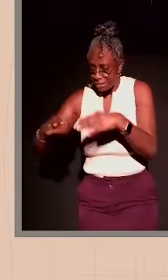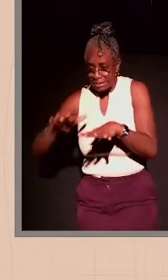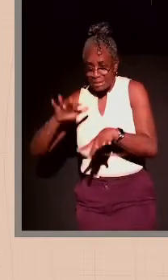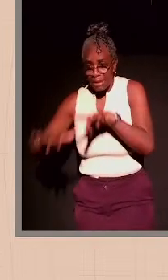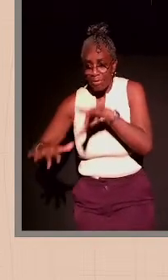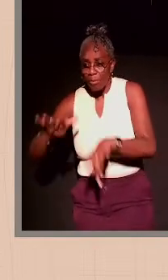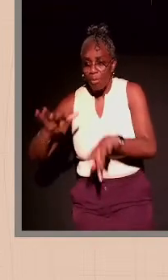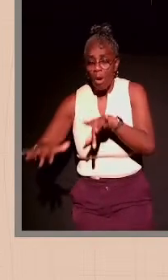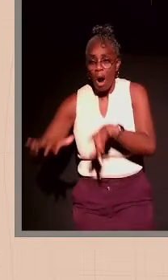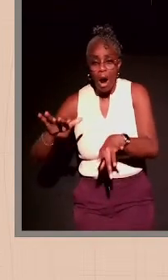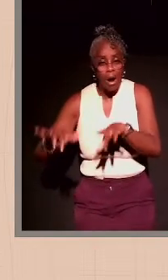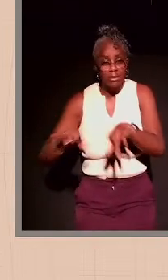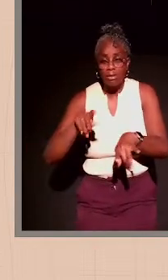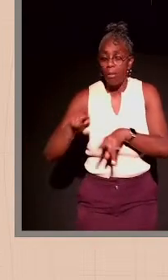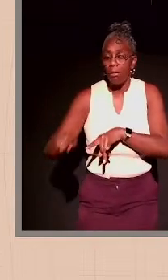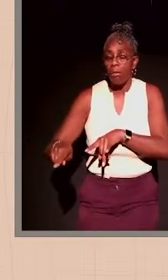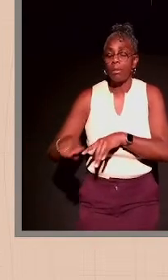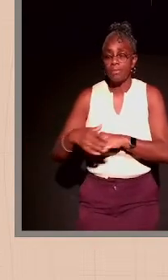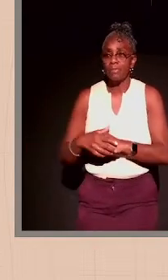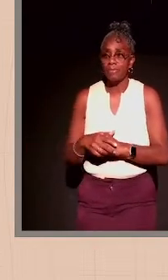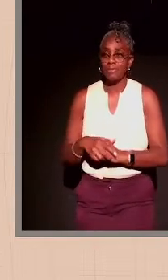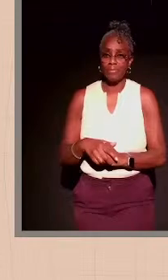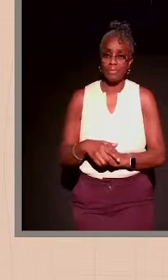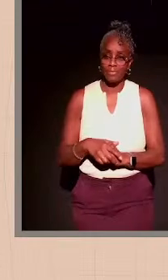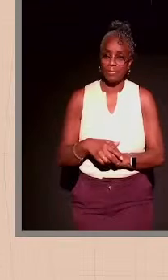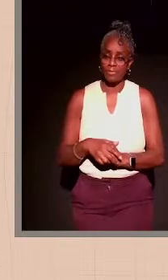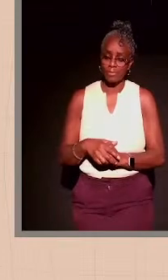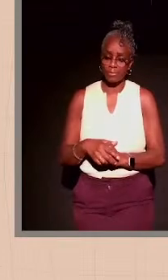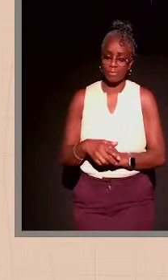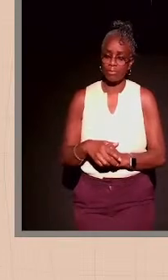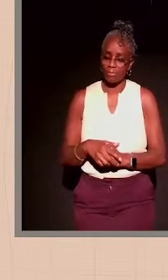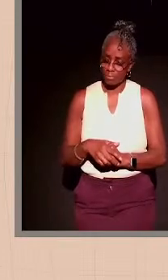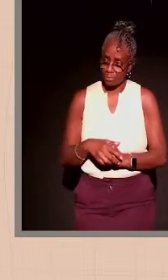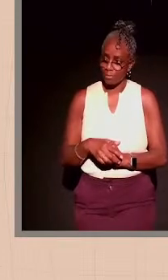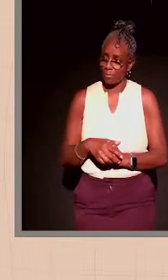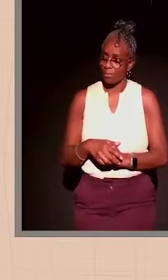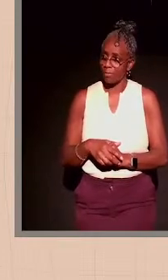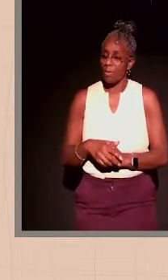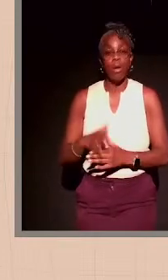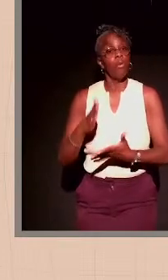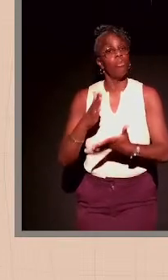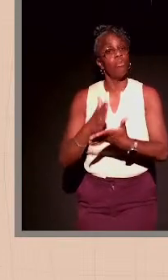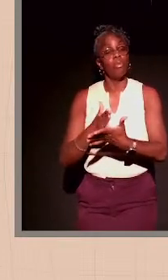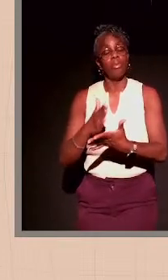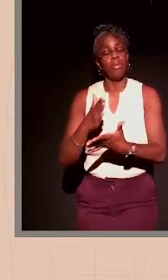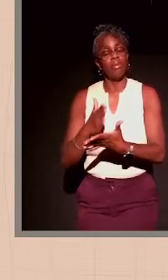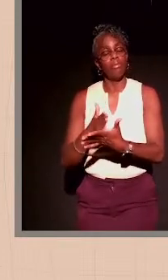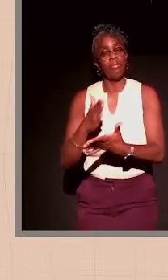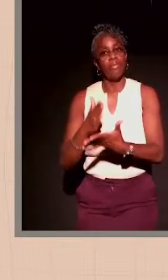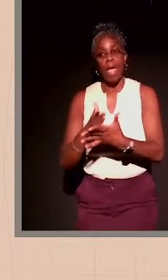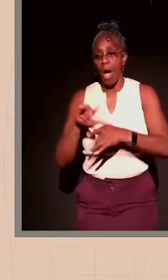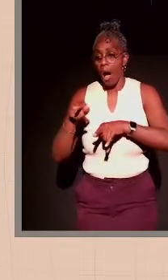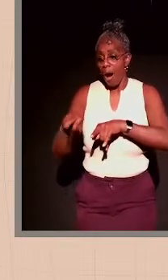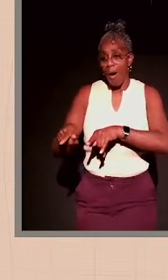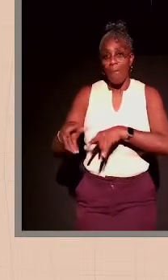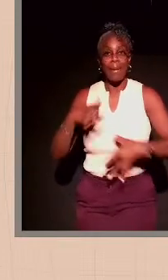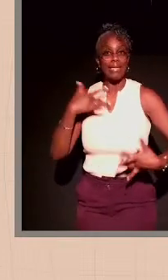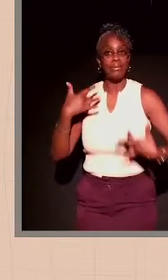to discuss at this time, which are particularly exciting to